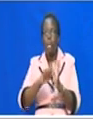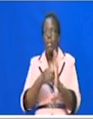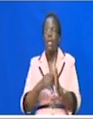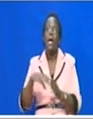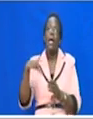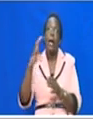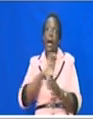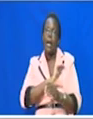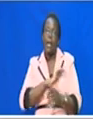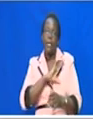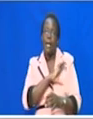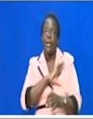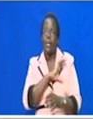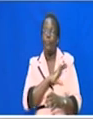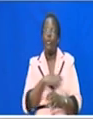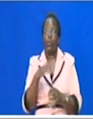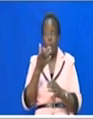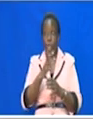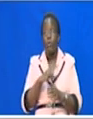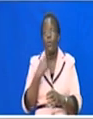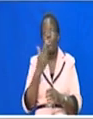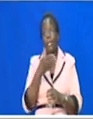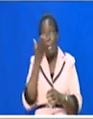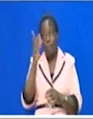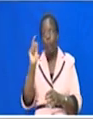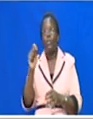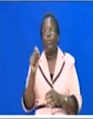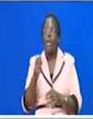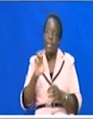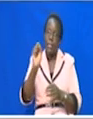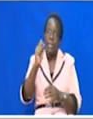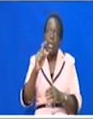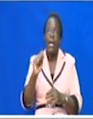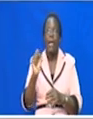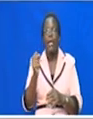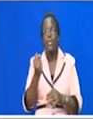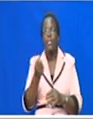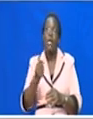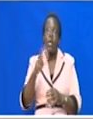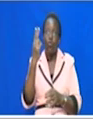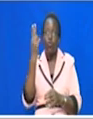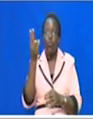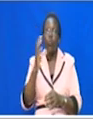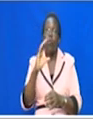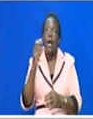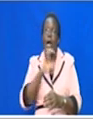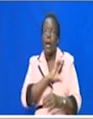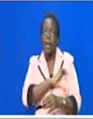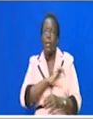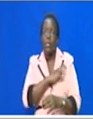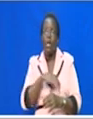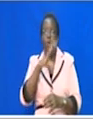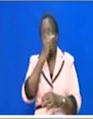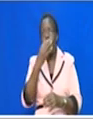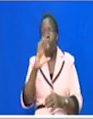So, if we were to rephrase that question, we would say, state 2 characteristics of African farming